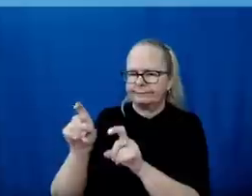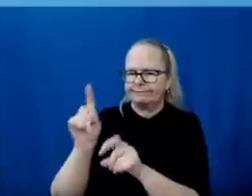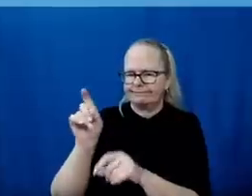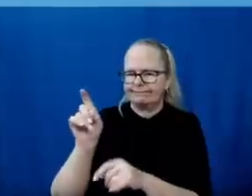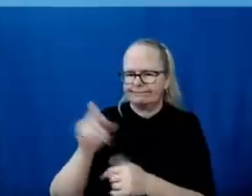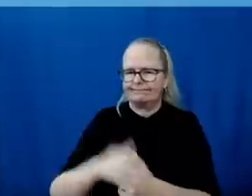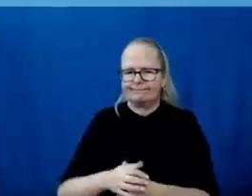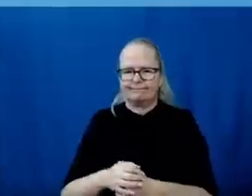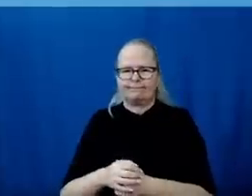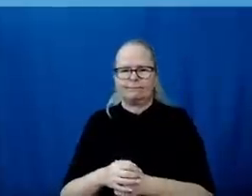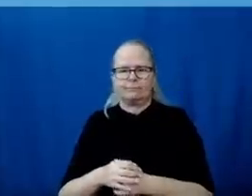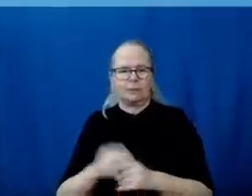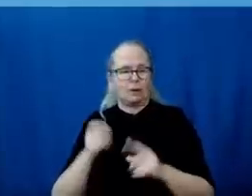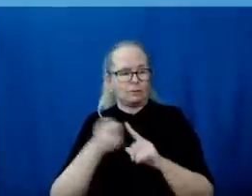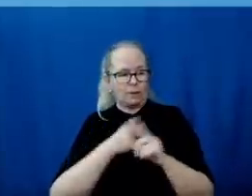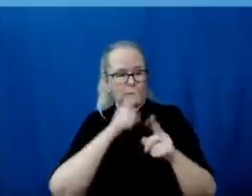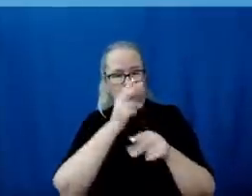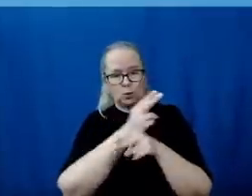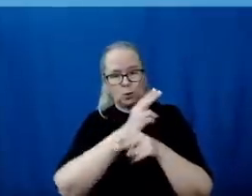Yeah, I mean,